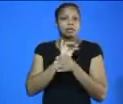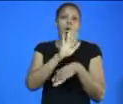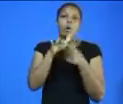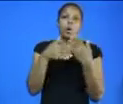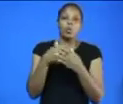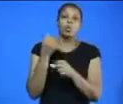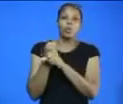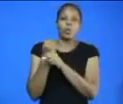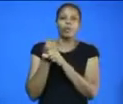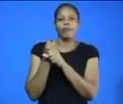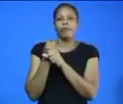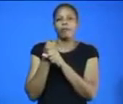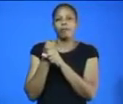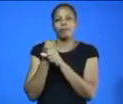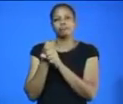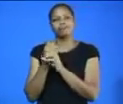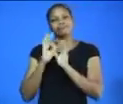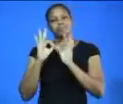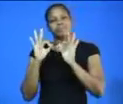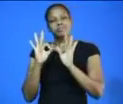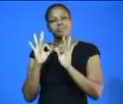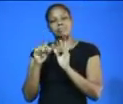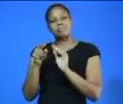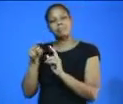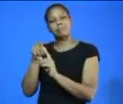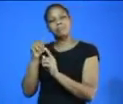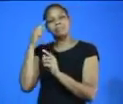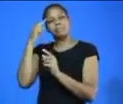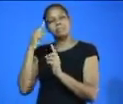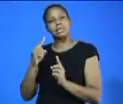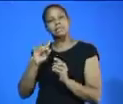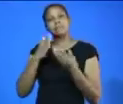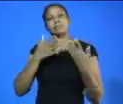well as you make the decision to surrender to Christ.